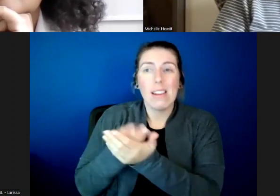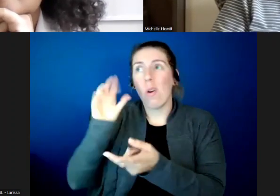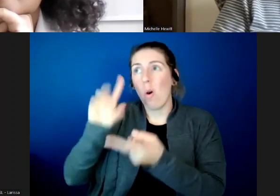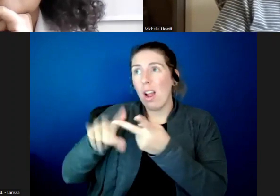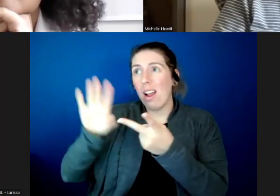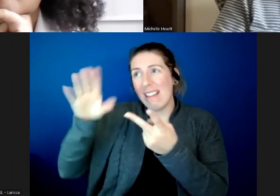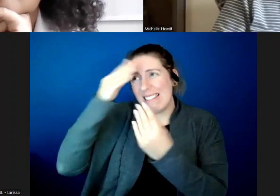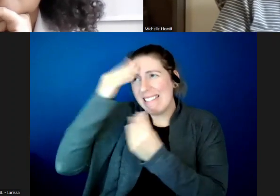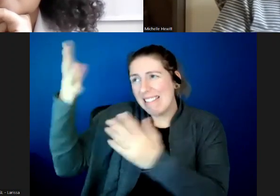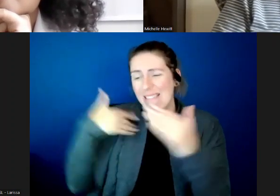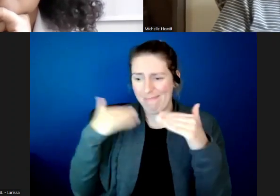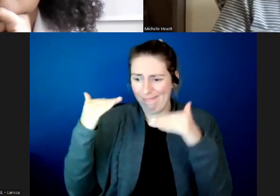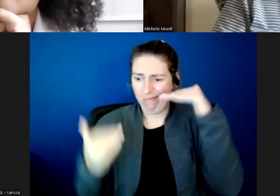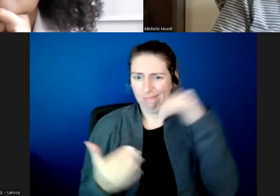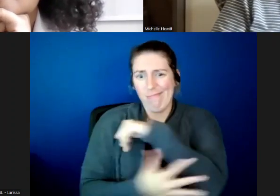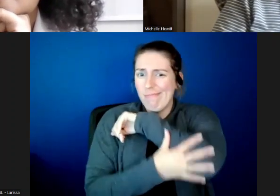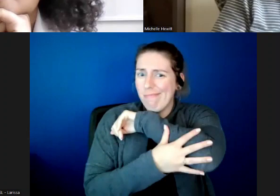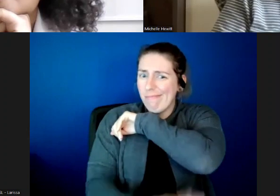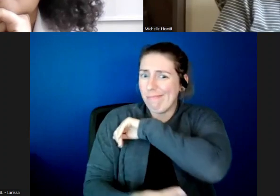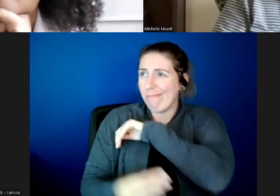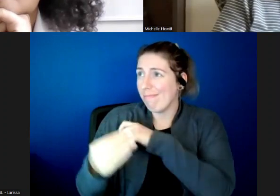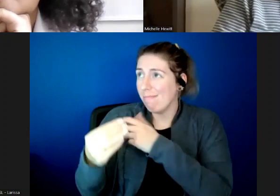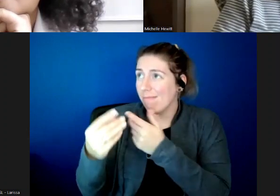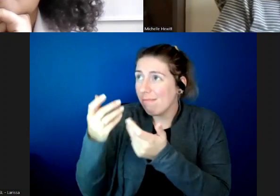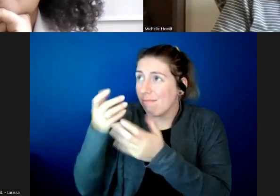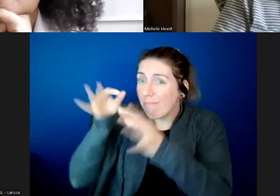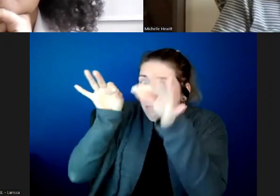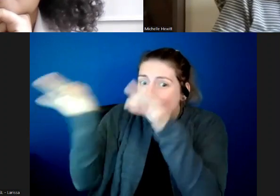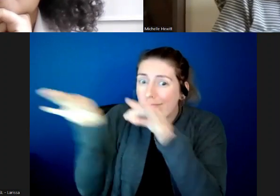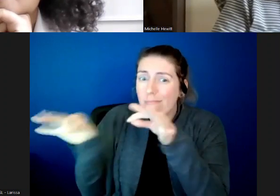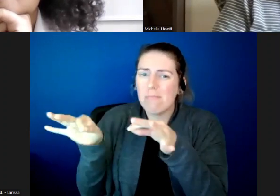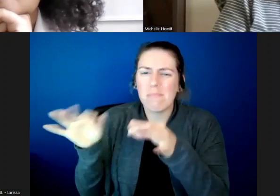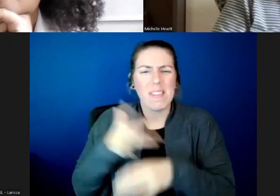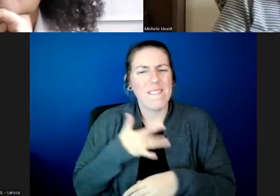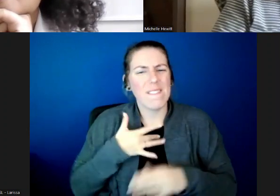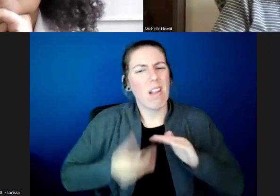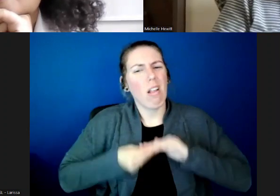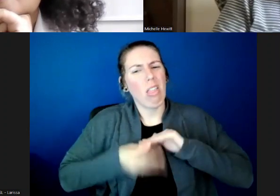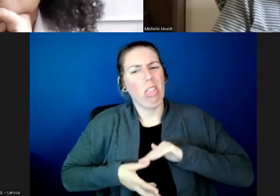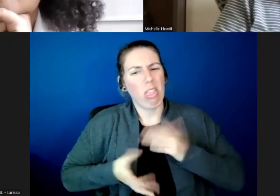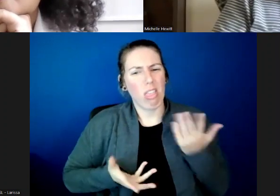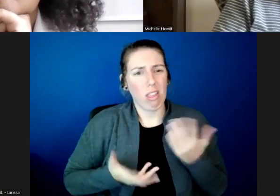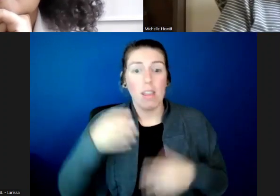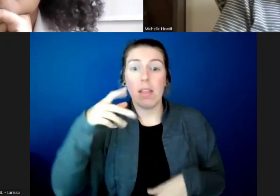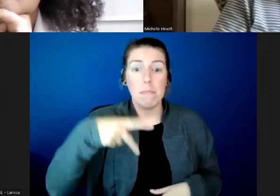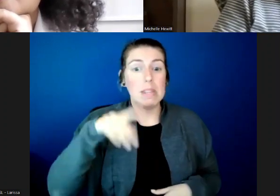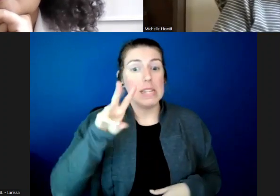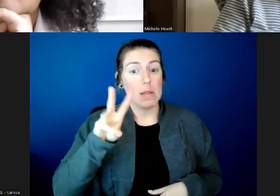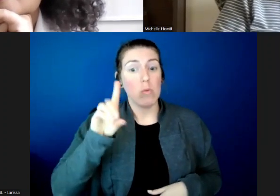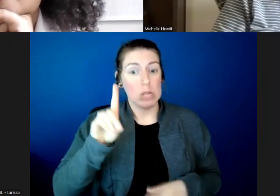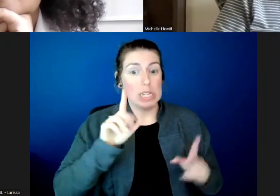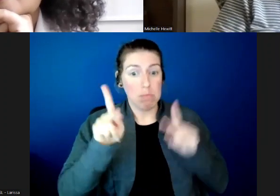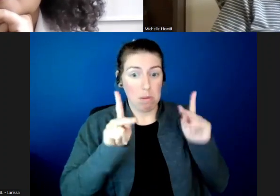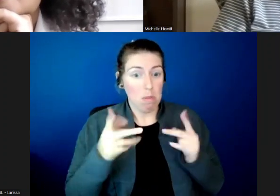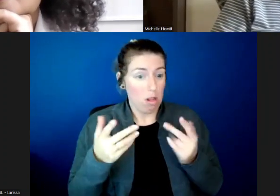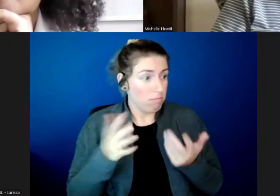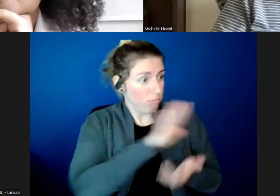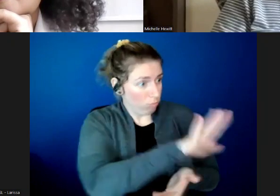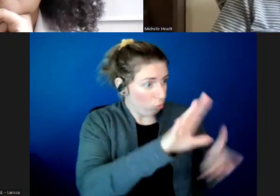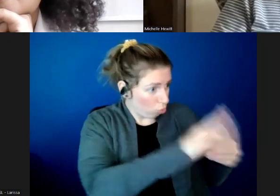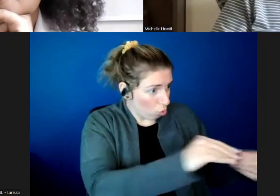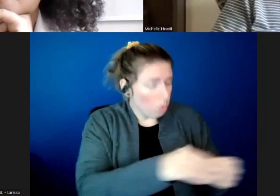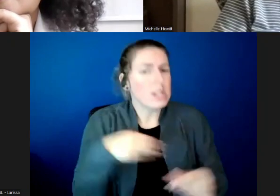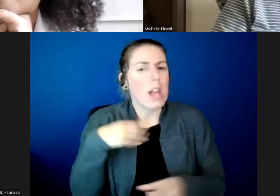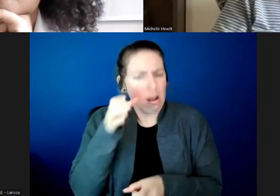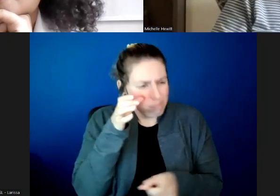poverty. And at DWP, we've asked people and they've told us their stories because they want them to be told. So the